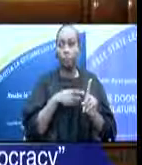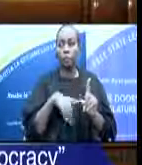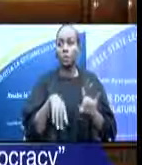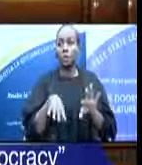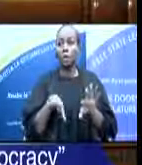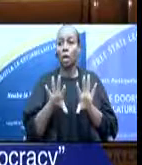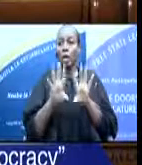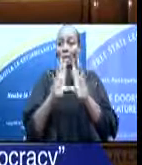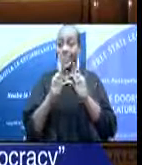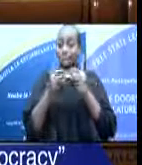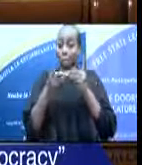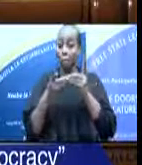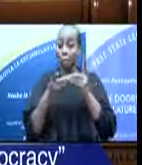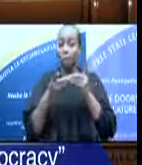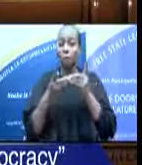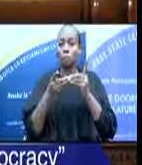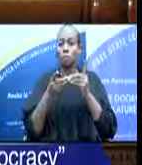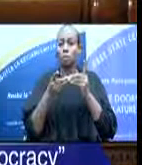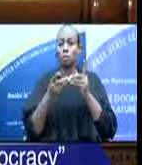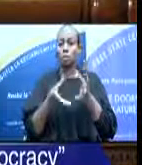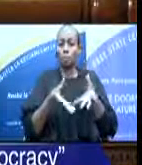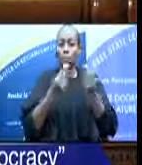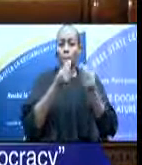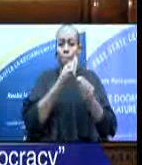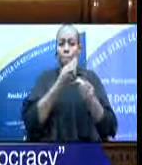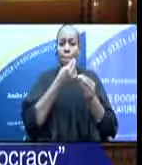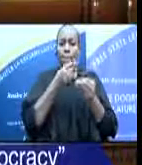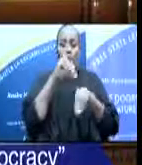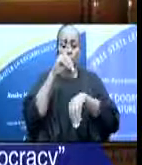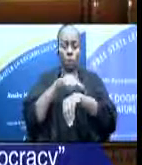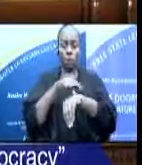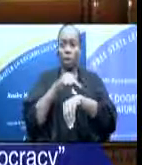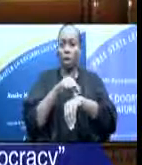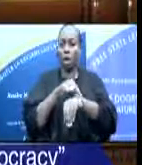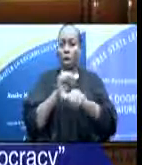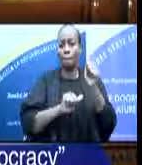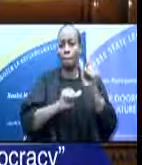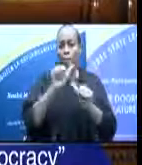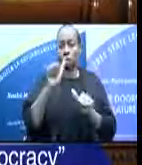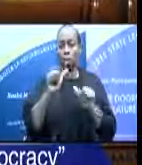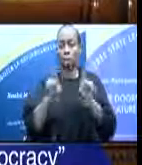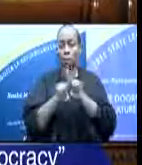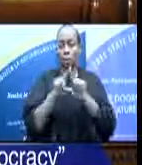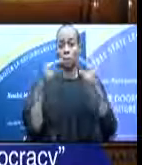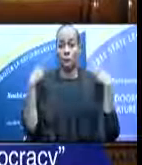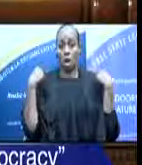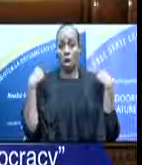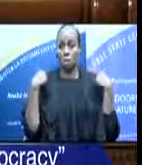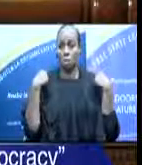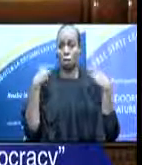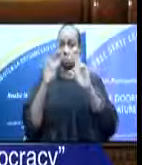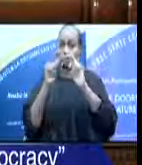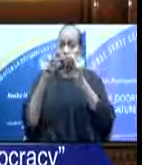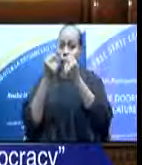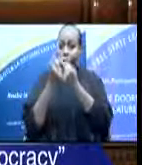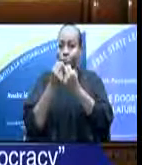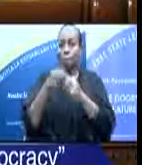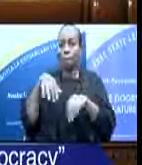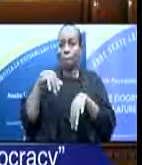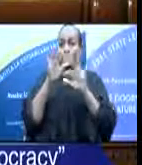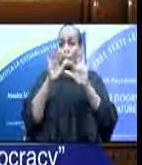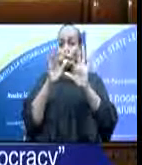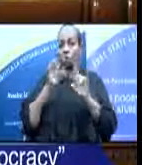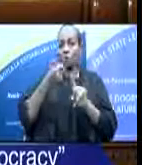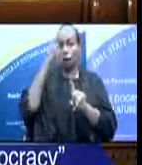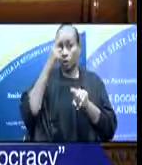award of Best Doctor, Best Nurse and Runner-Up in the Best Clinic category during the National Bartupele Services Excellence